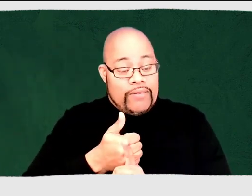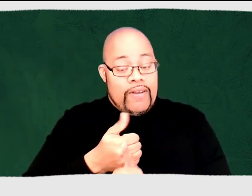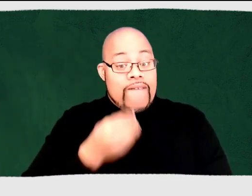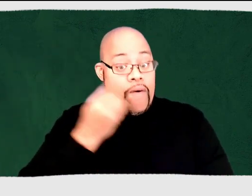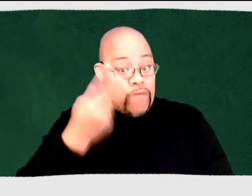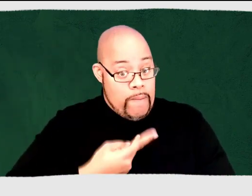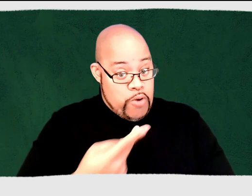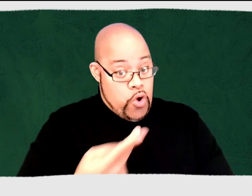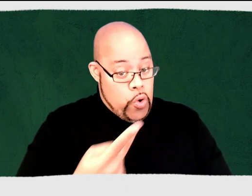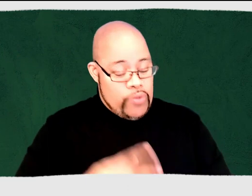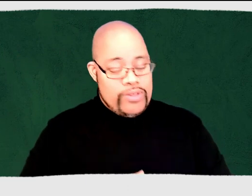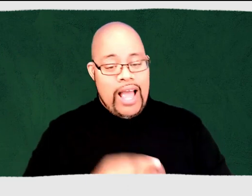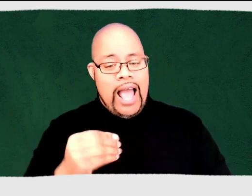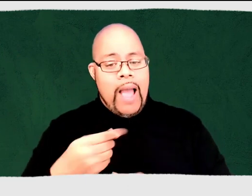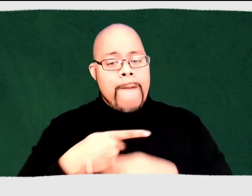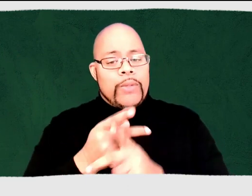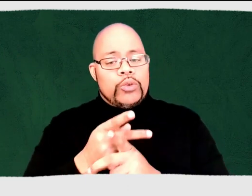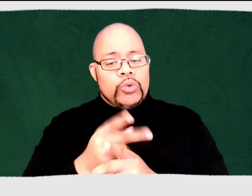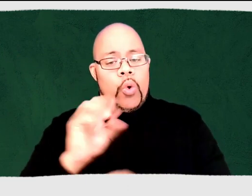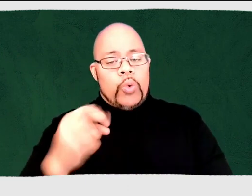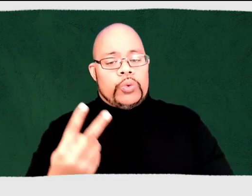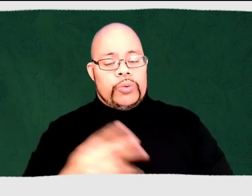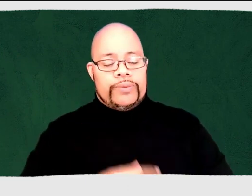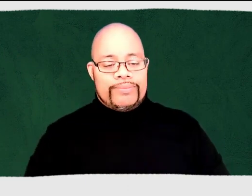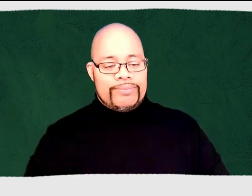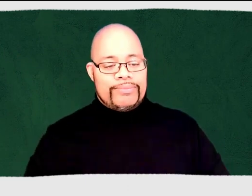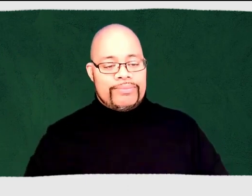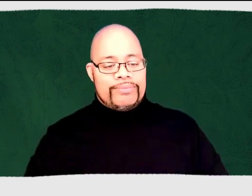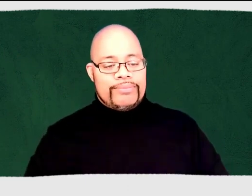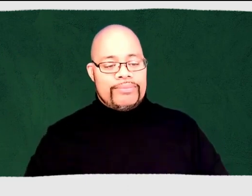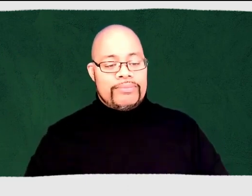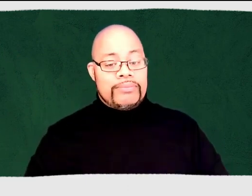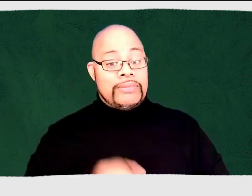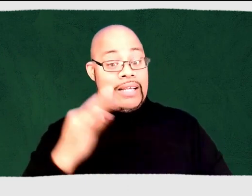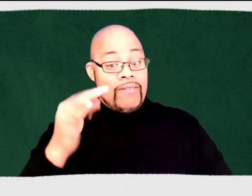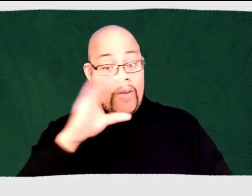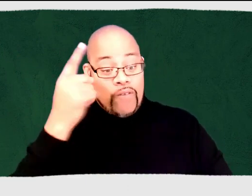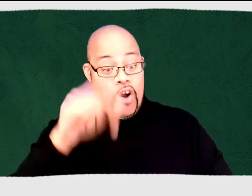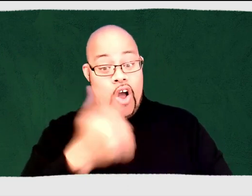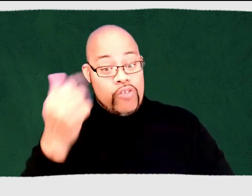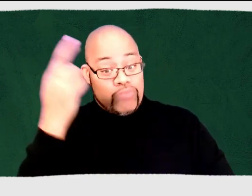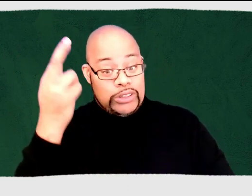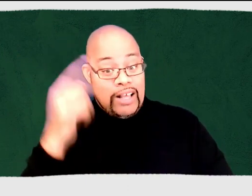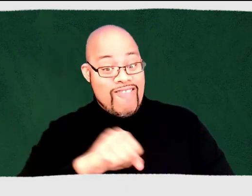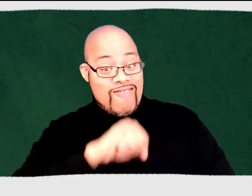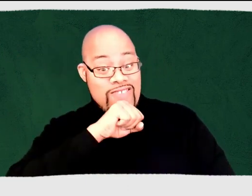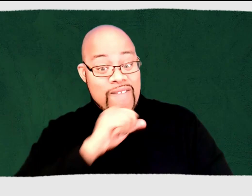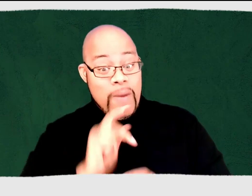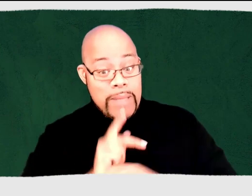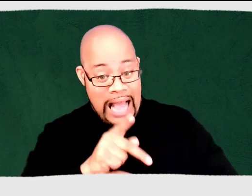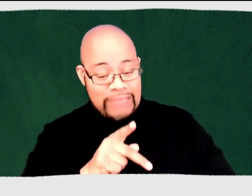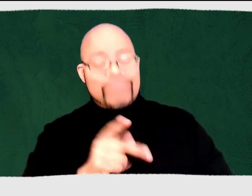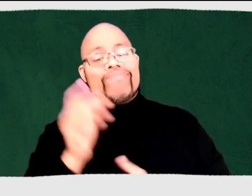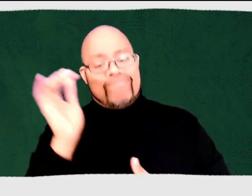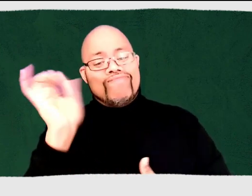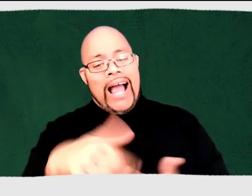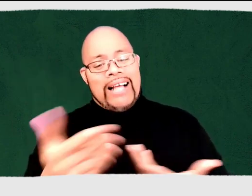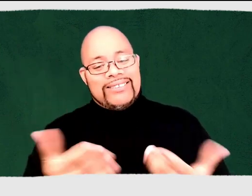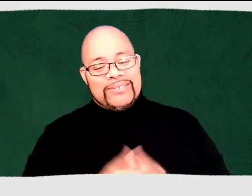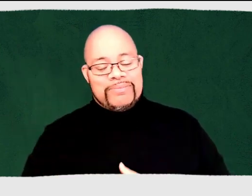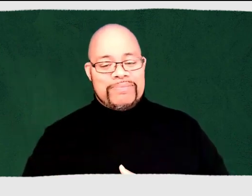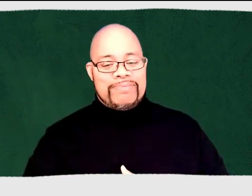I, and they produce oxygen. If anyone was looking for another reason to love plants, you might just have